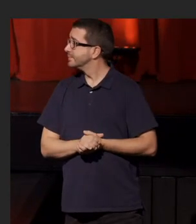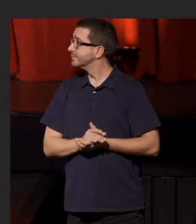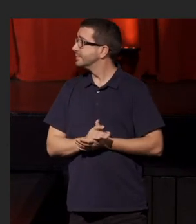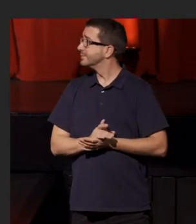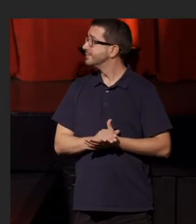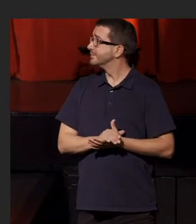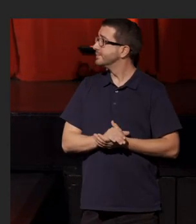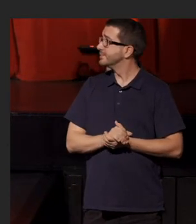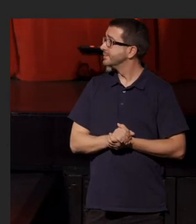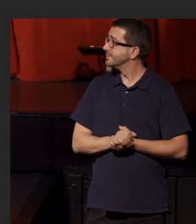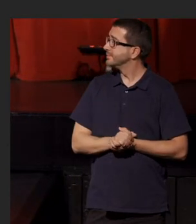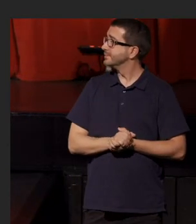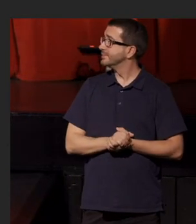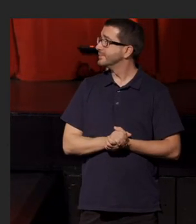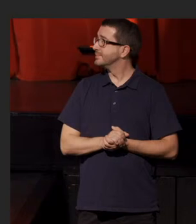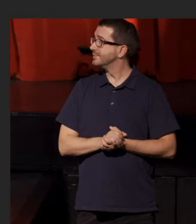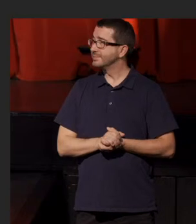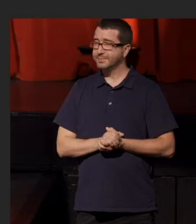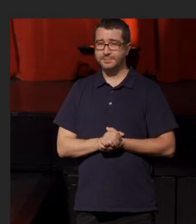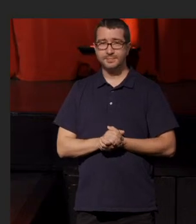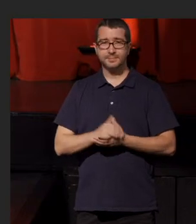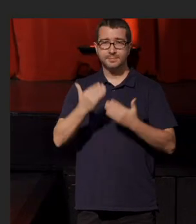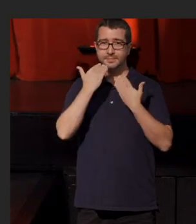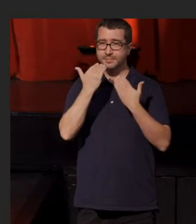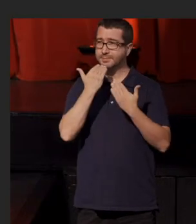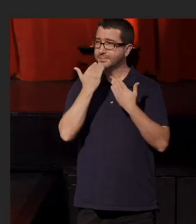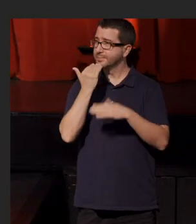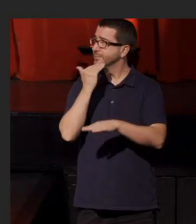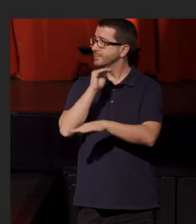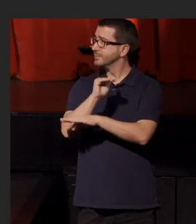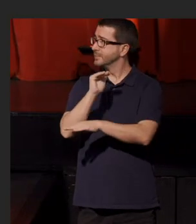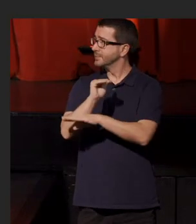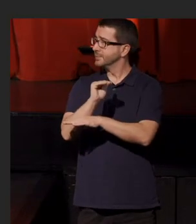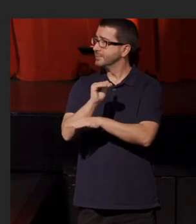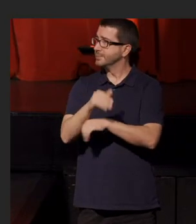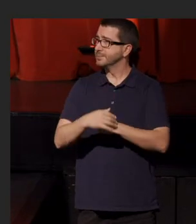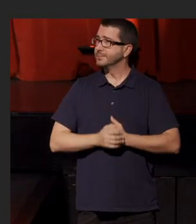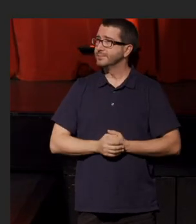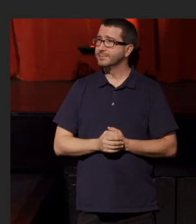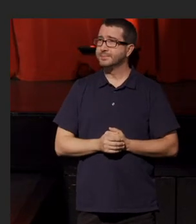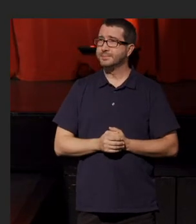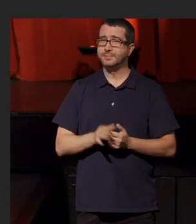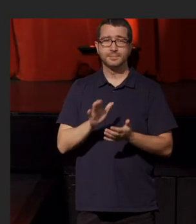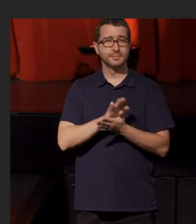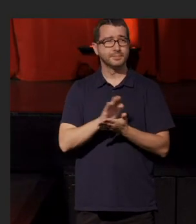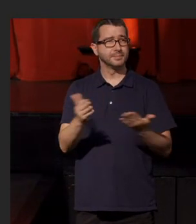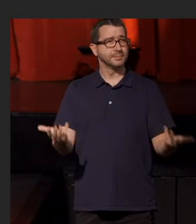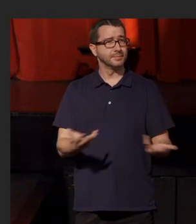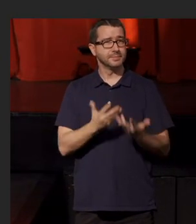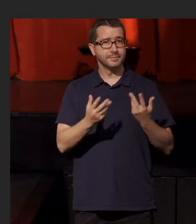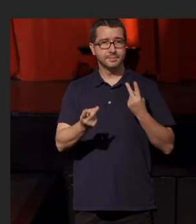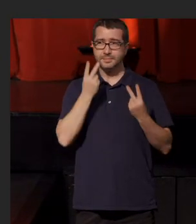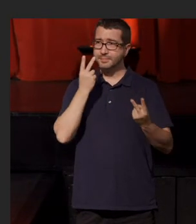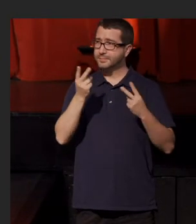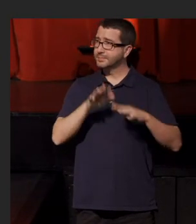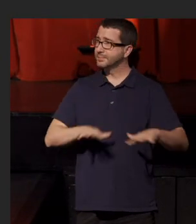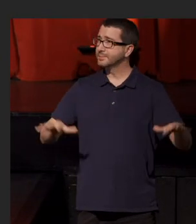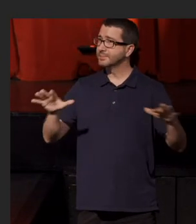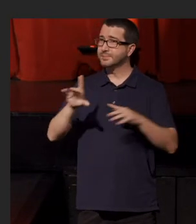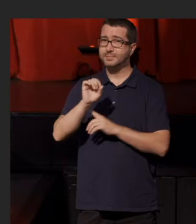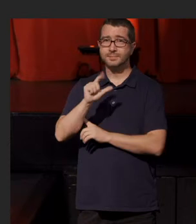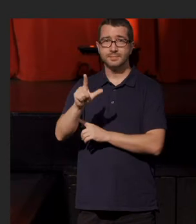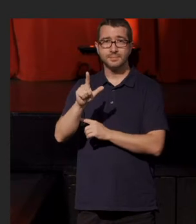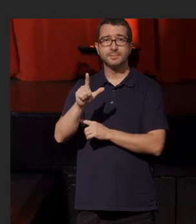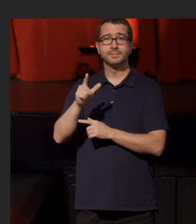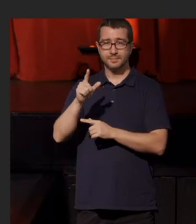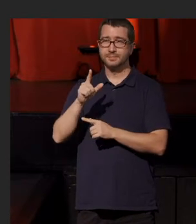Thanks very much, Jennifer, and good evening, everyone. Good to be here, good to see you. Yes, a Dal alumni, it's been about 30